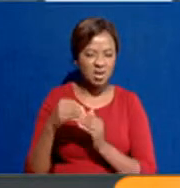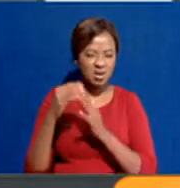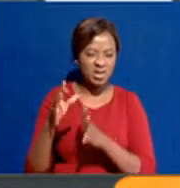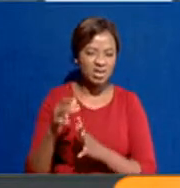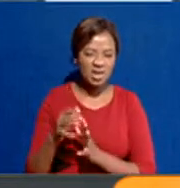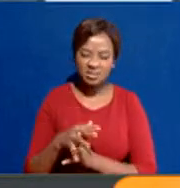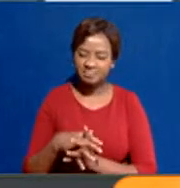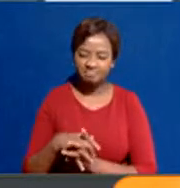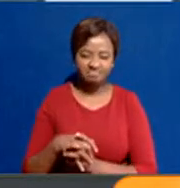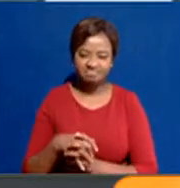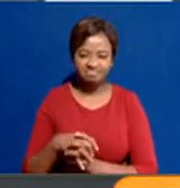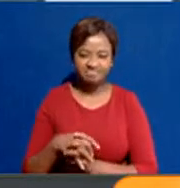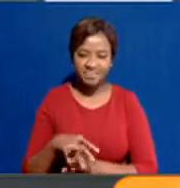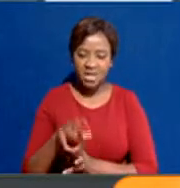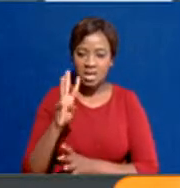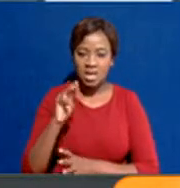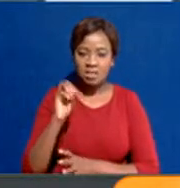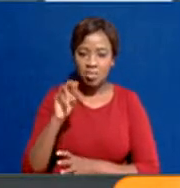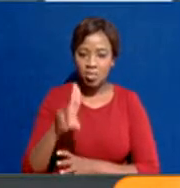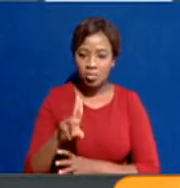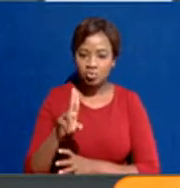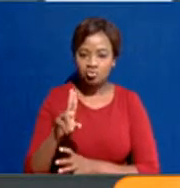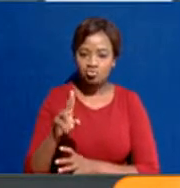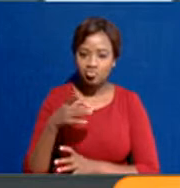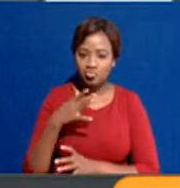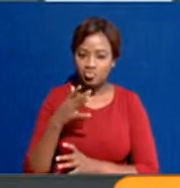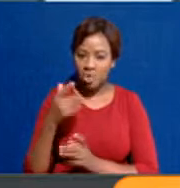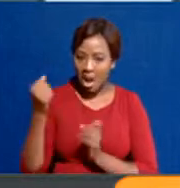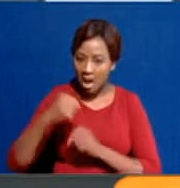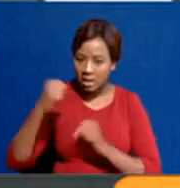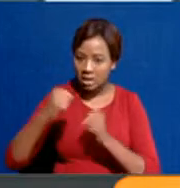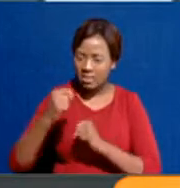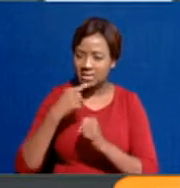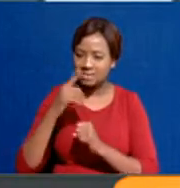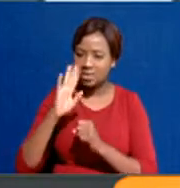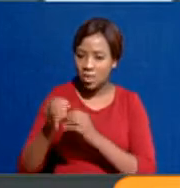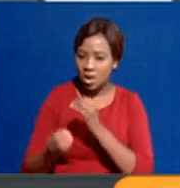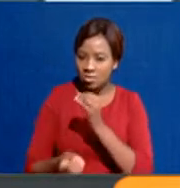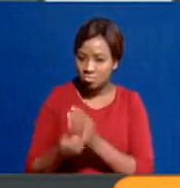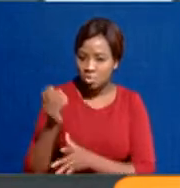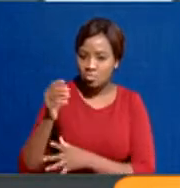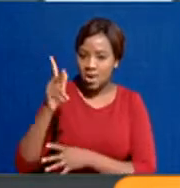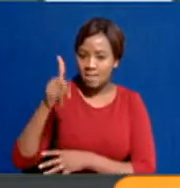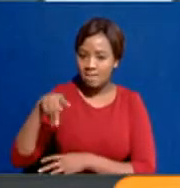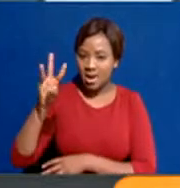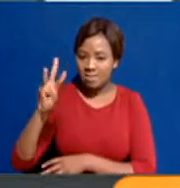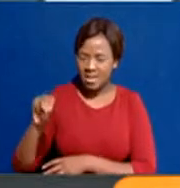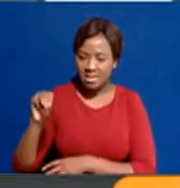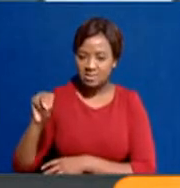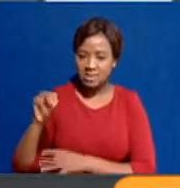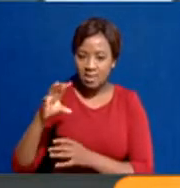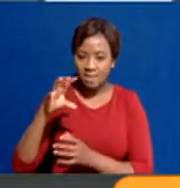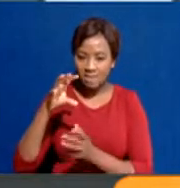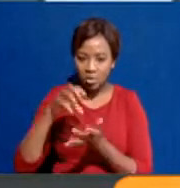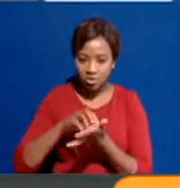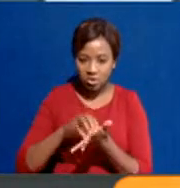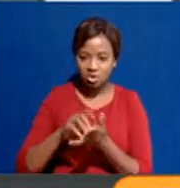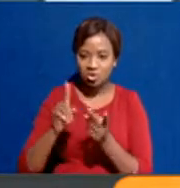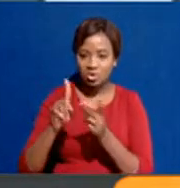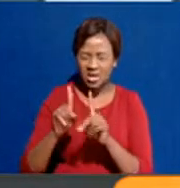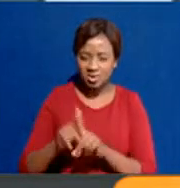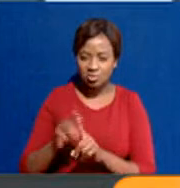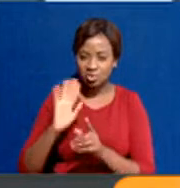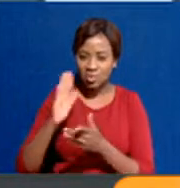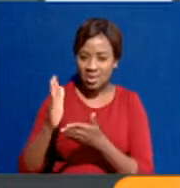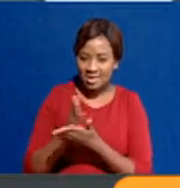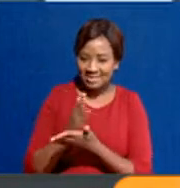going to create an executive prime minister position, and also that they were going to share power almost equally. So there's